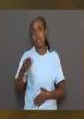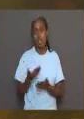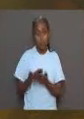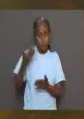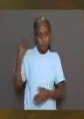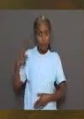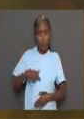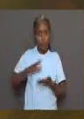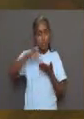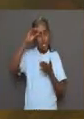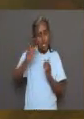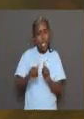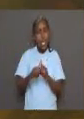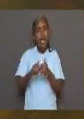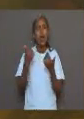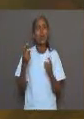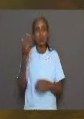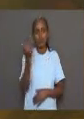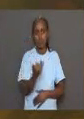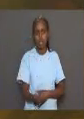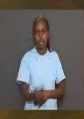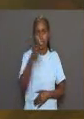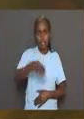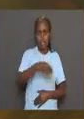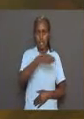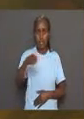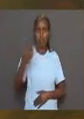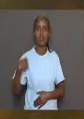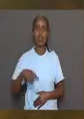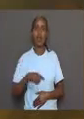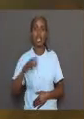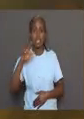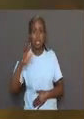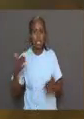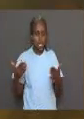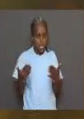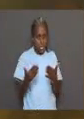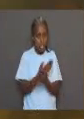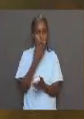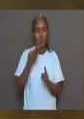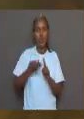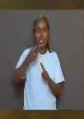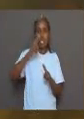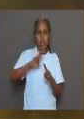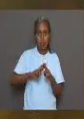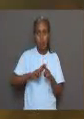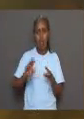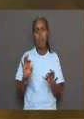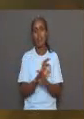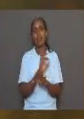Before we learn how to sketch the graphs of our three new reciprocal